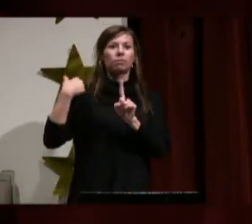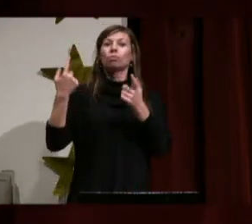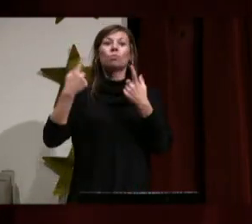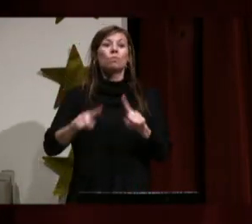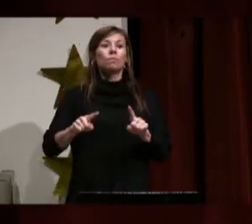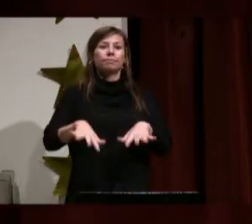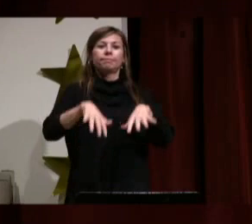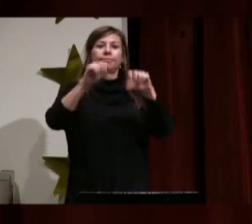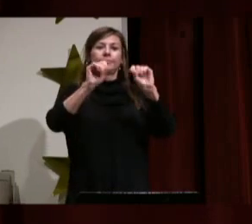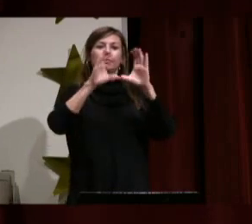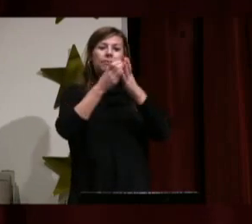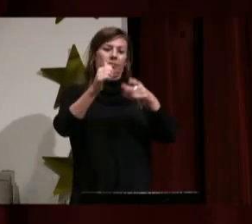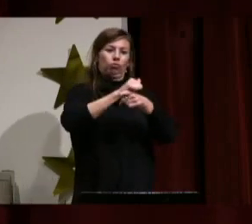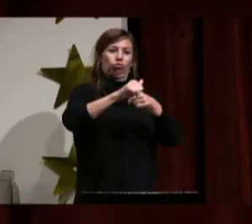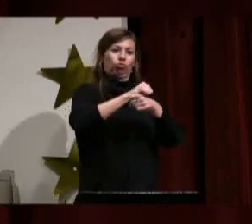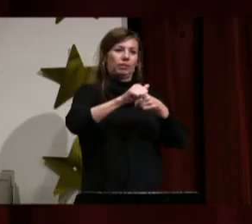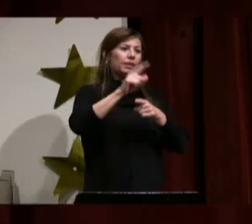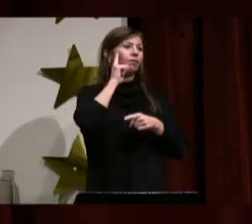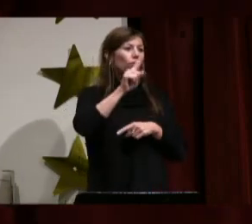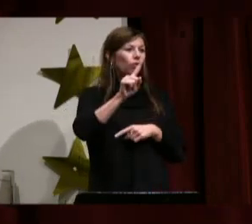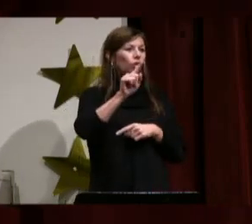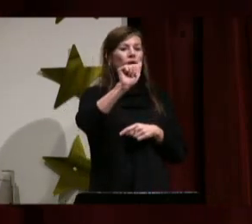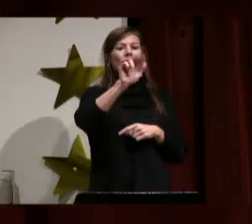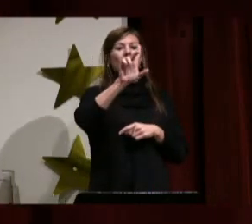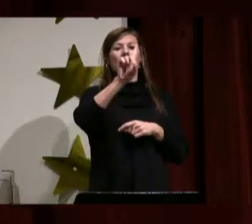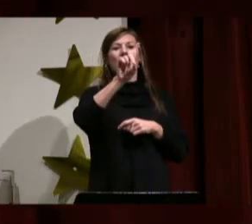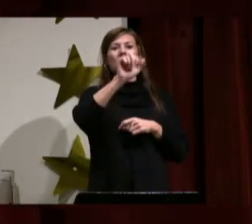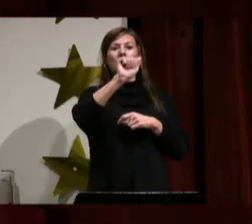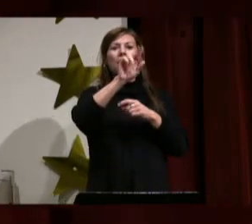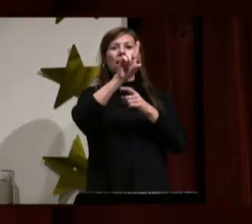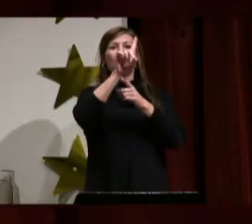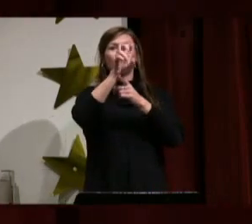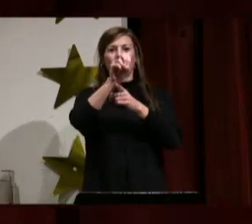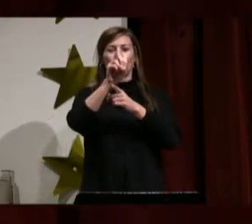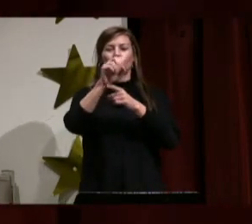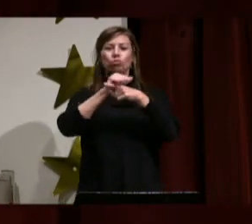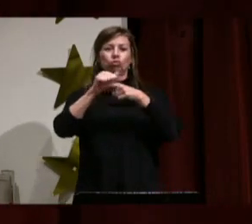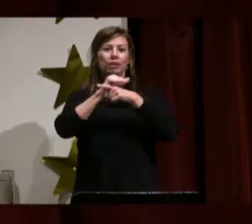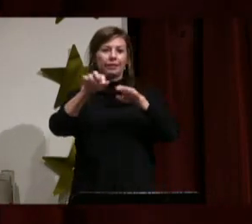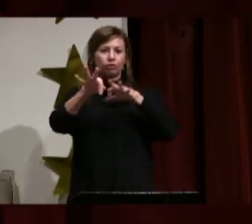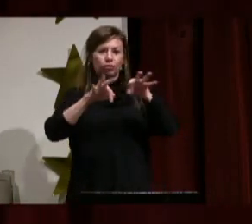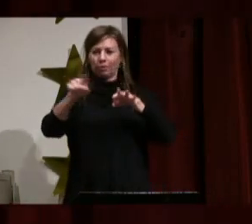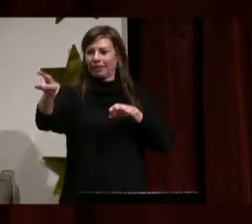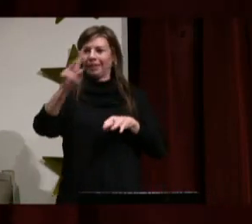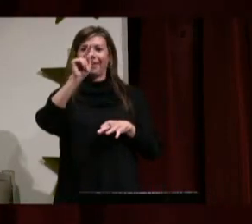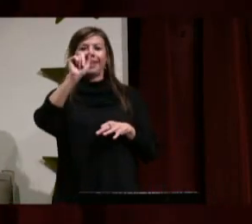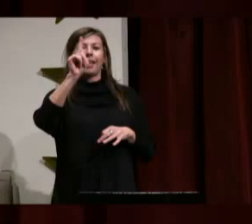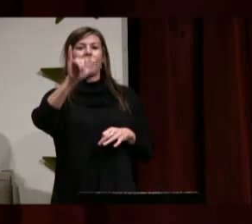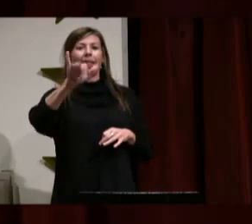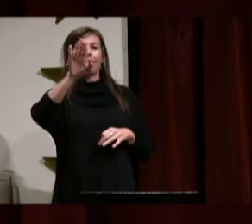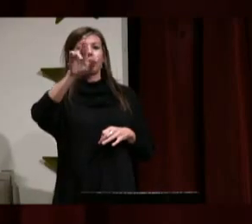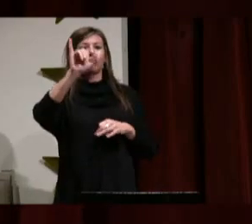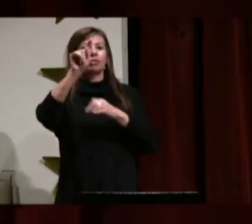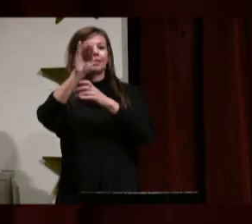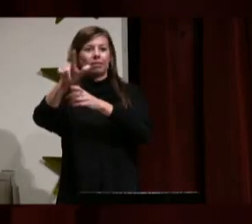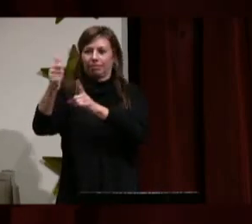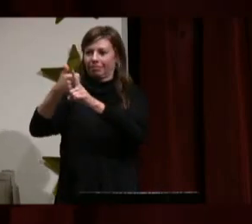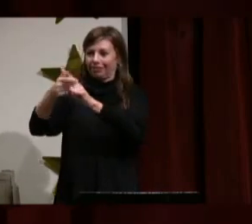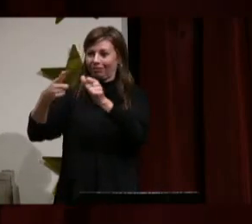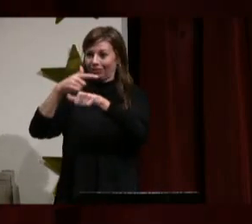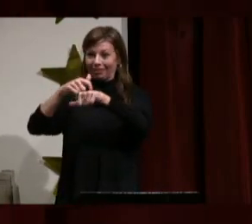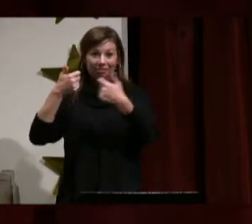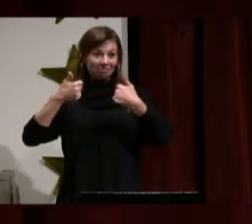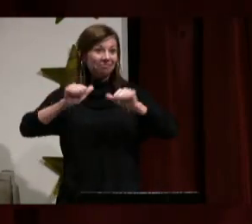audio description training, and Kathy Bristol is giving it a try for her first time, so congratulate her. But this is a